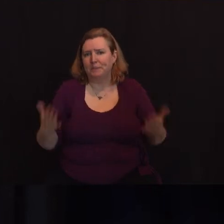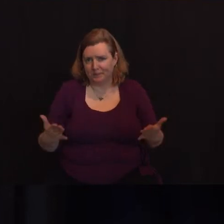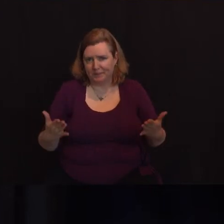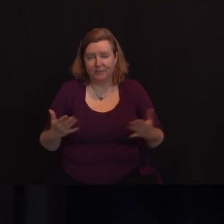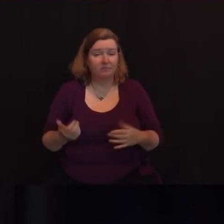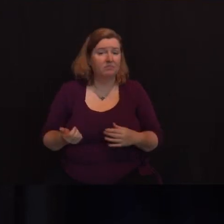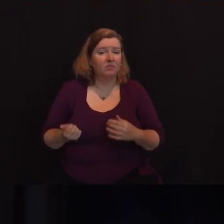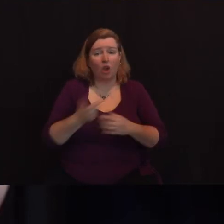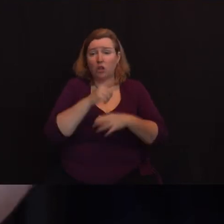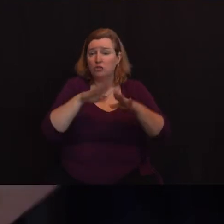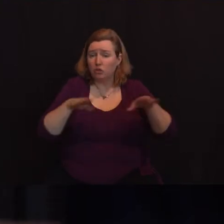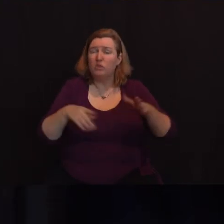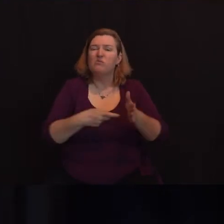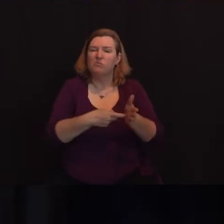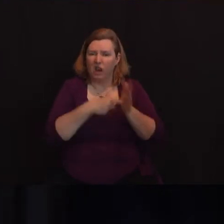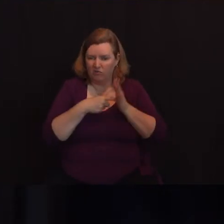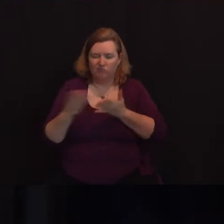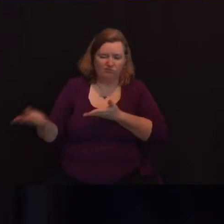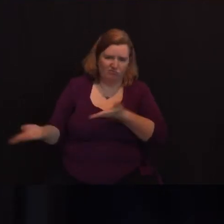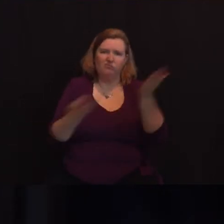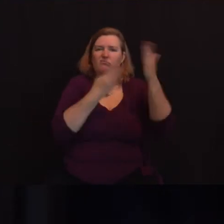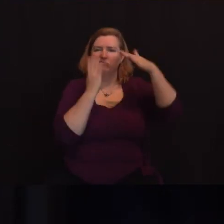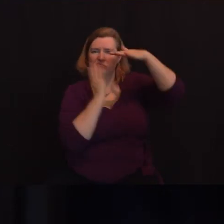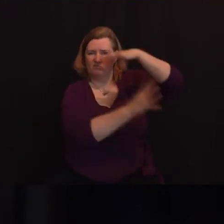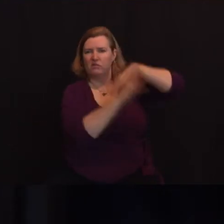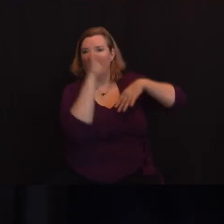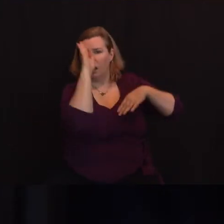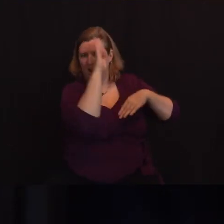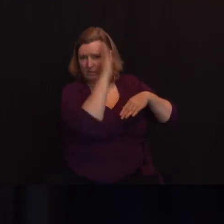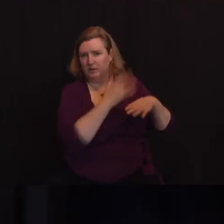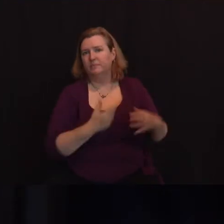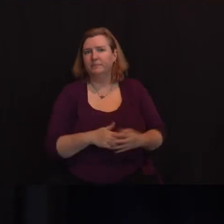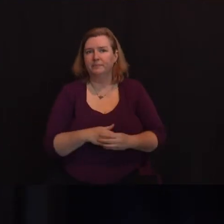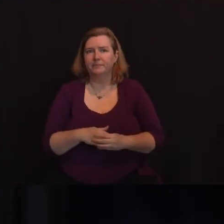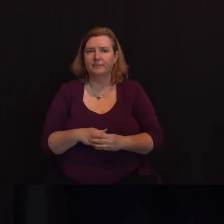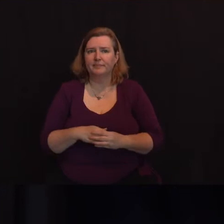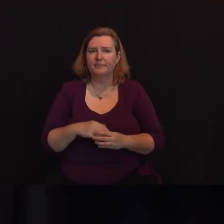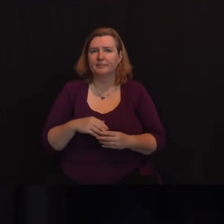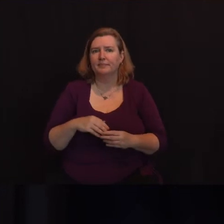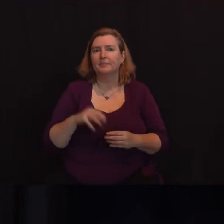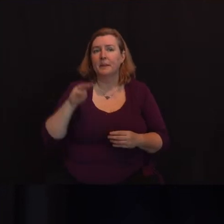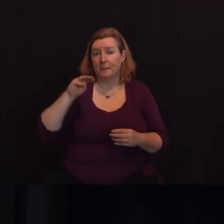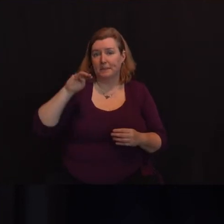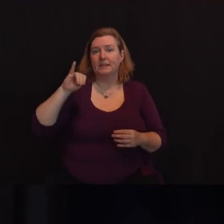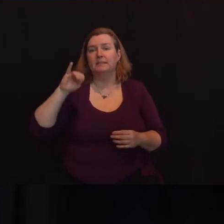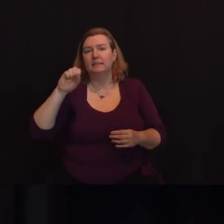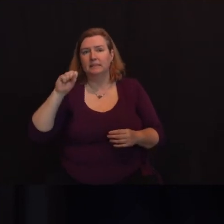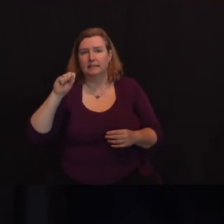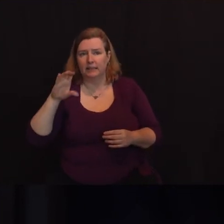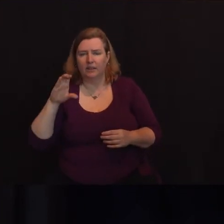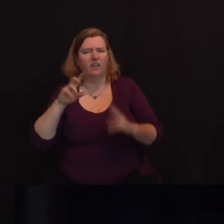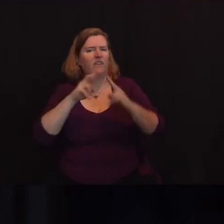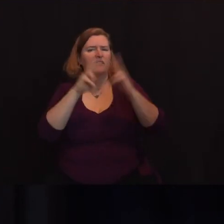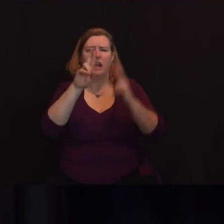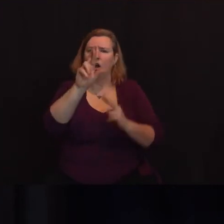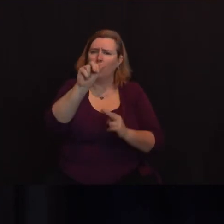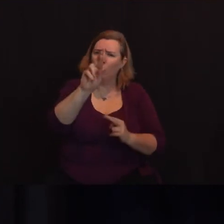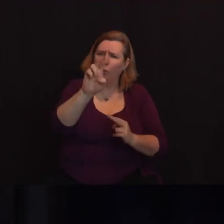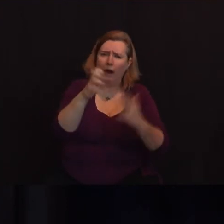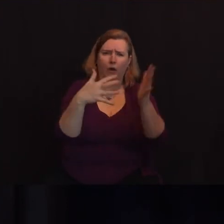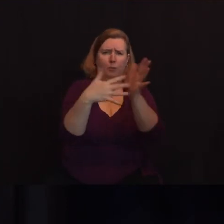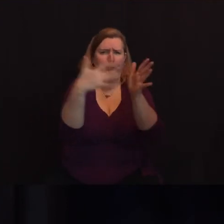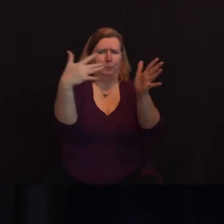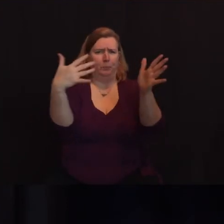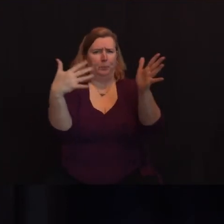children required hospitalization. MISC is a rare condition where different parts of the body